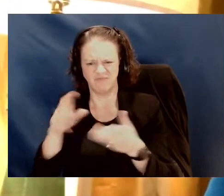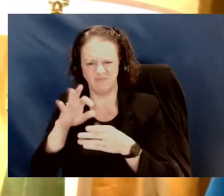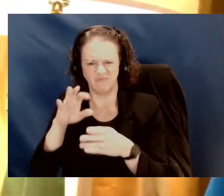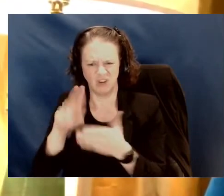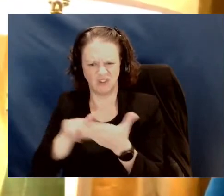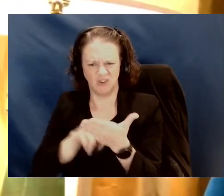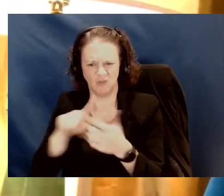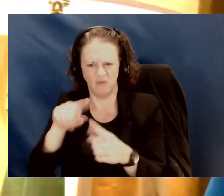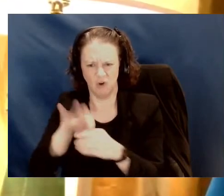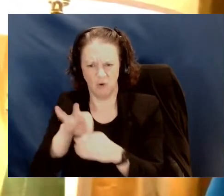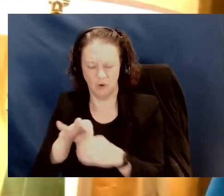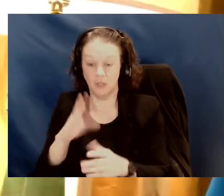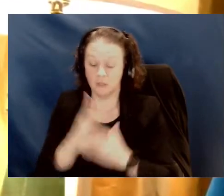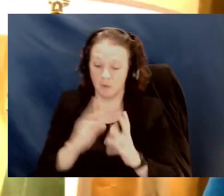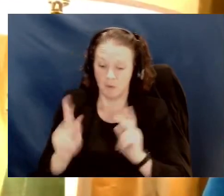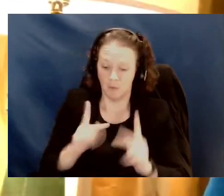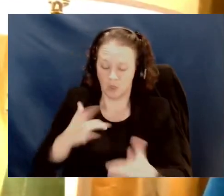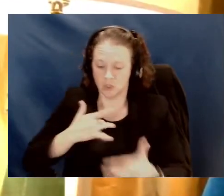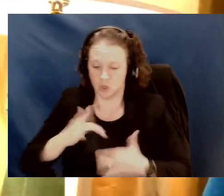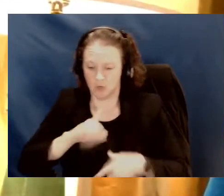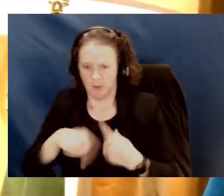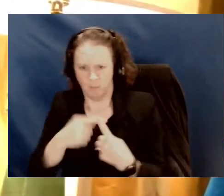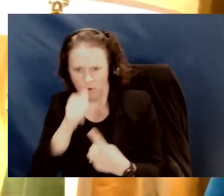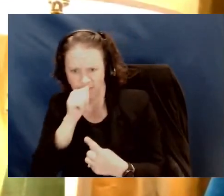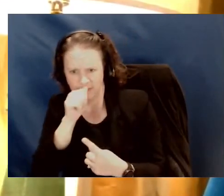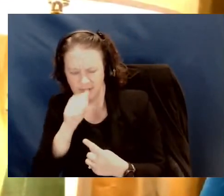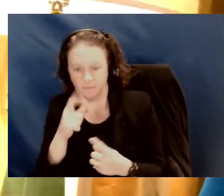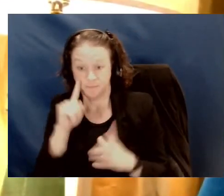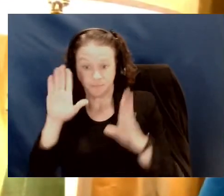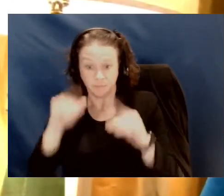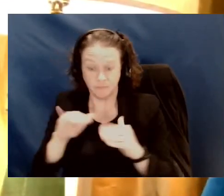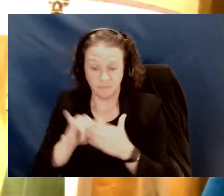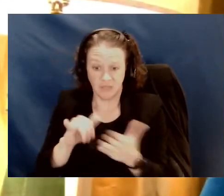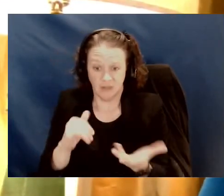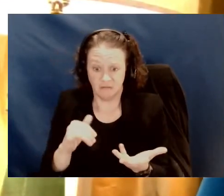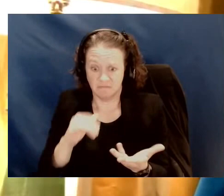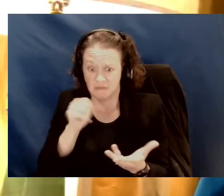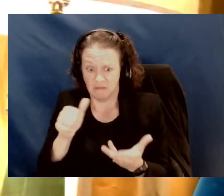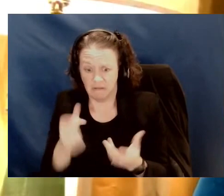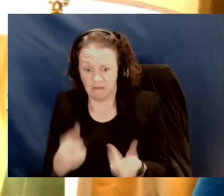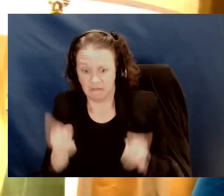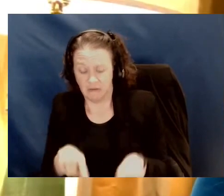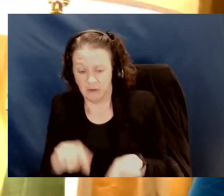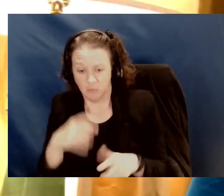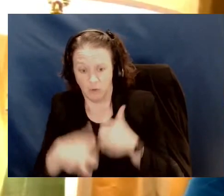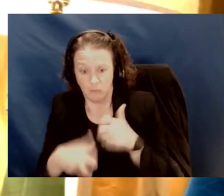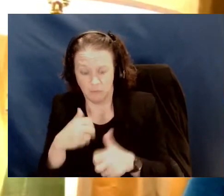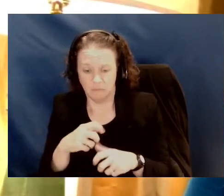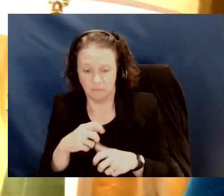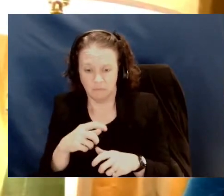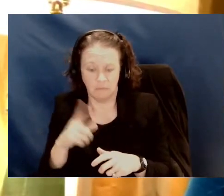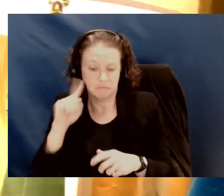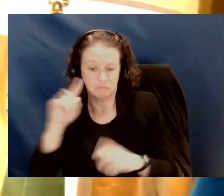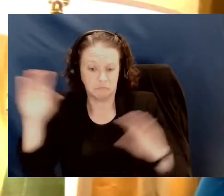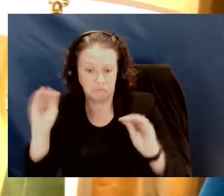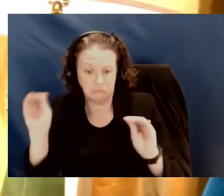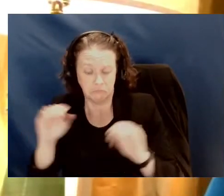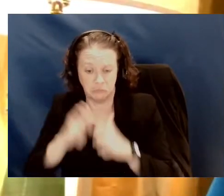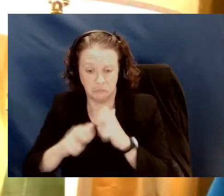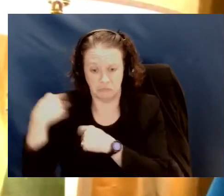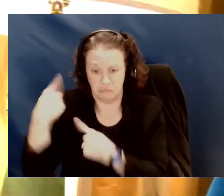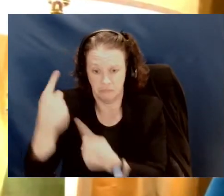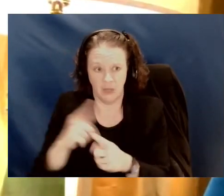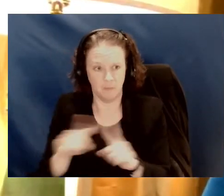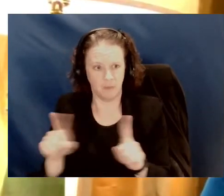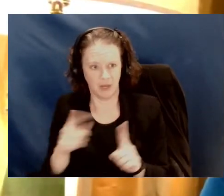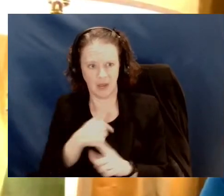don't end up being problems. I have not heard that to be the case, but thankfully, but I had constituents that